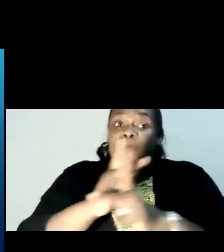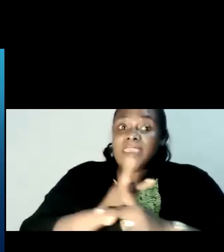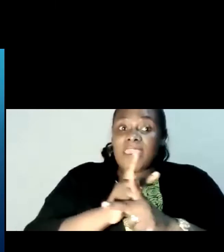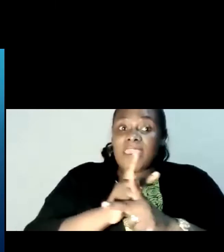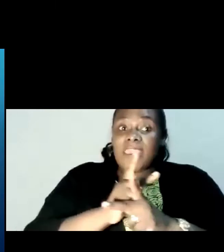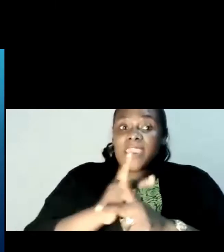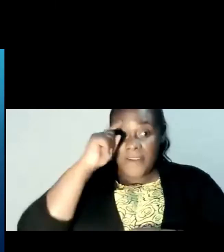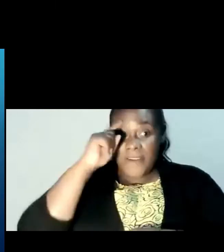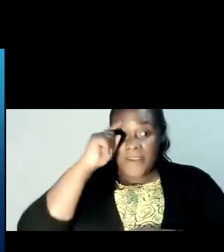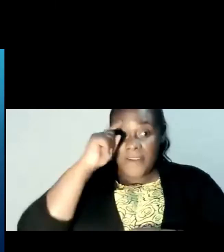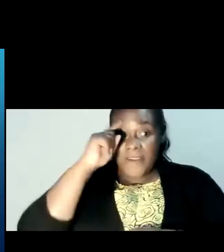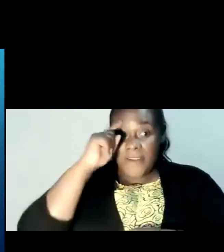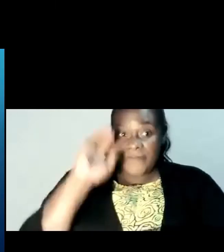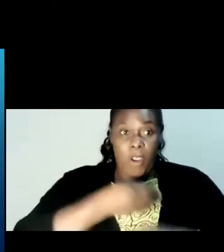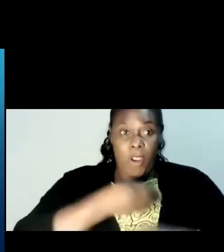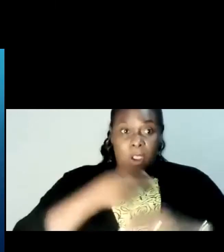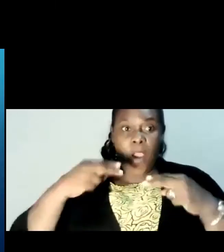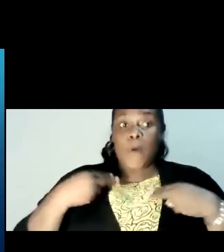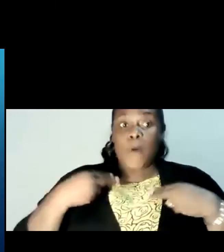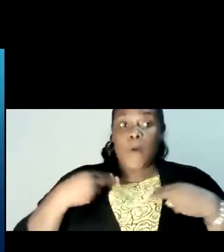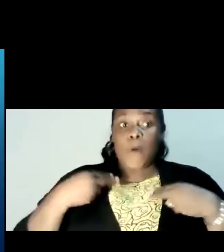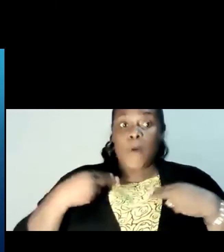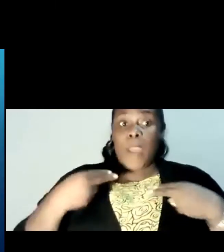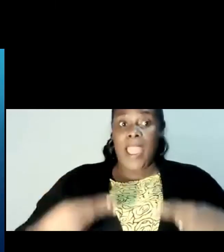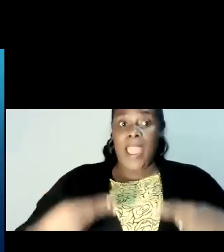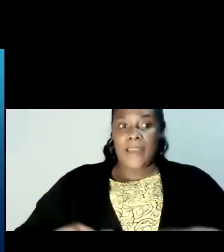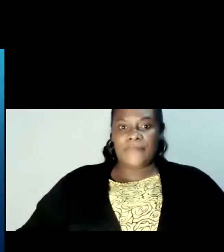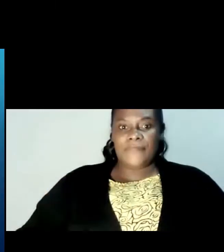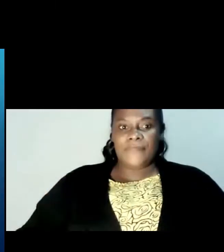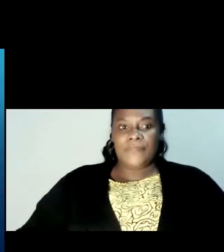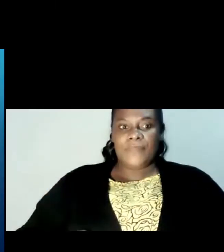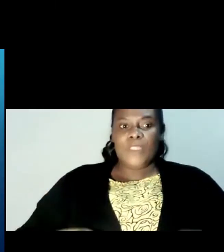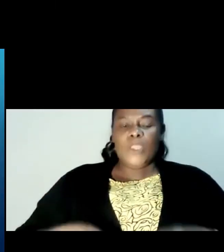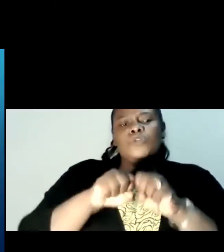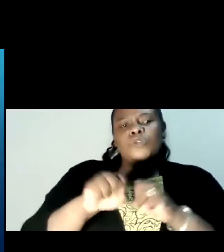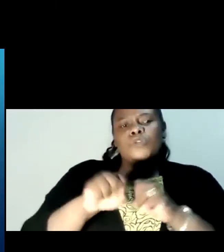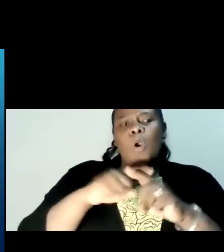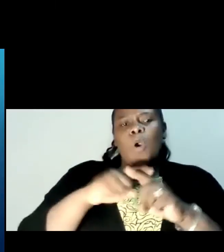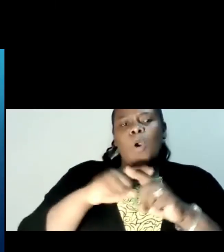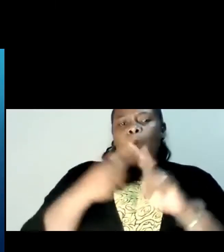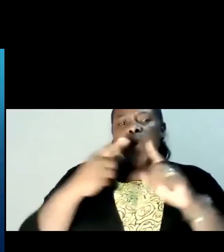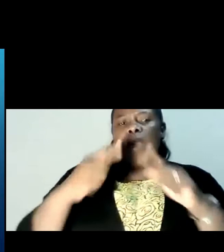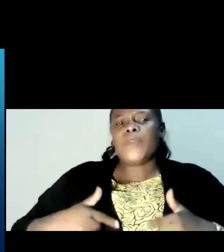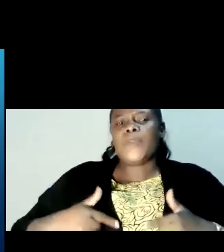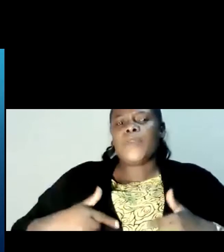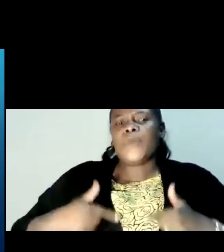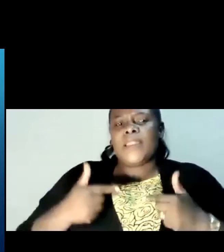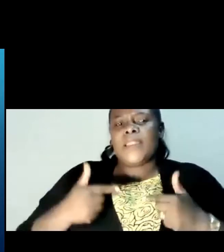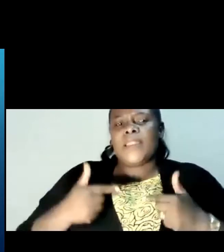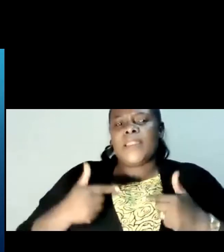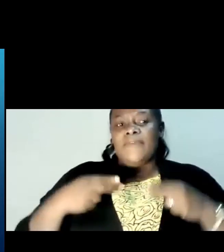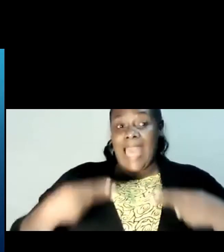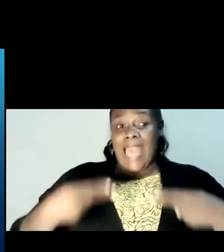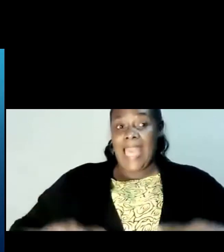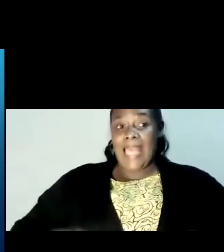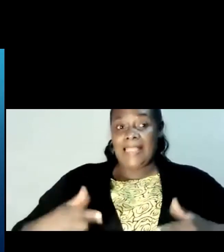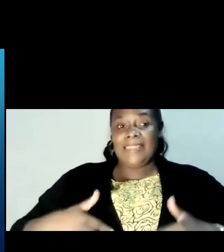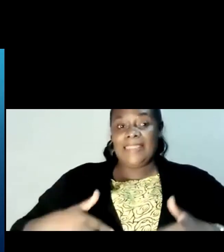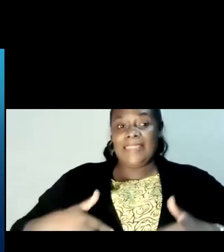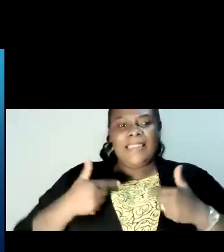So being healthy, living a healthy life will reduce our risk of chronic diseases such as high blood pressure,